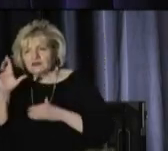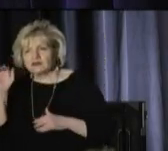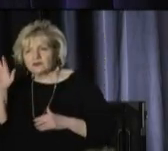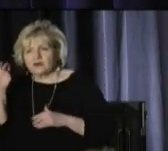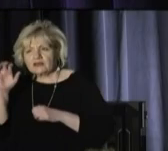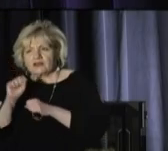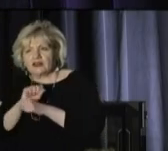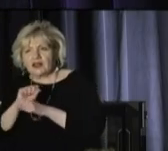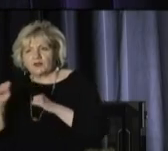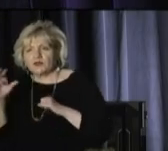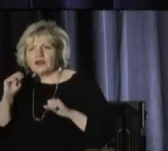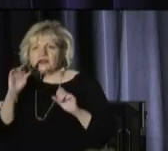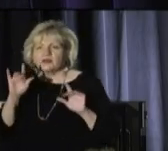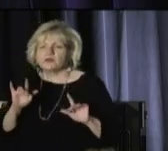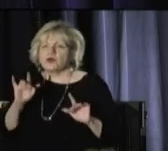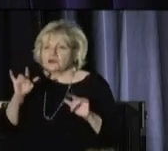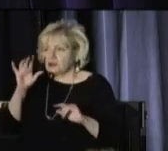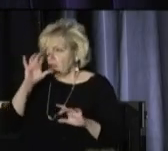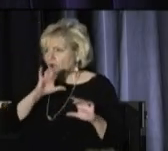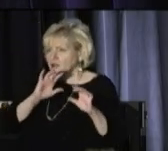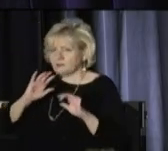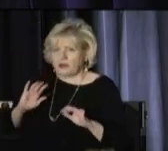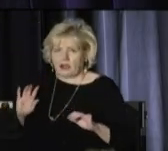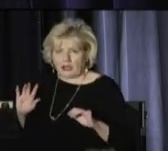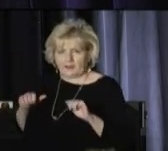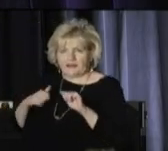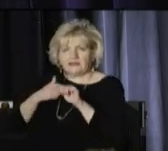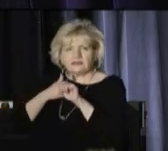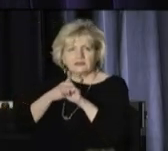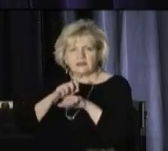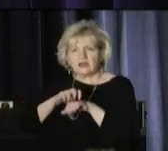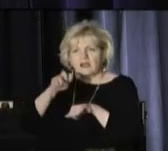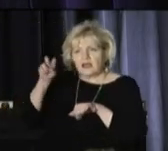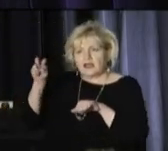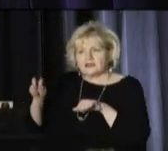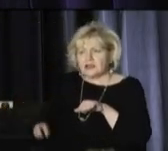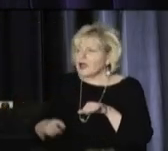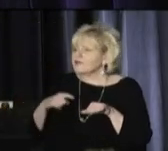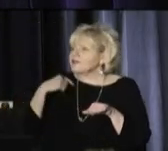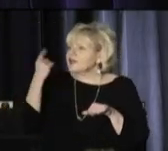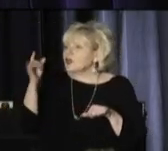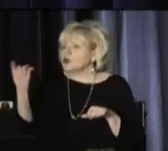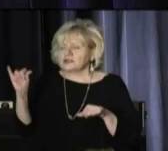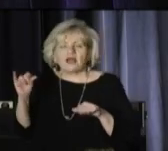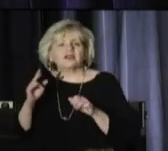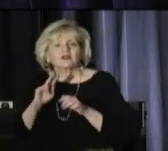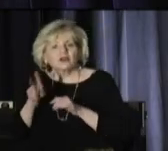a merciless hunt behind me, a diving that looks like falling.